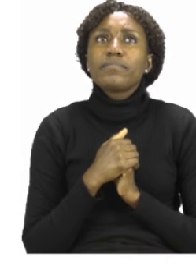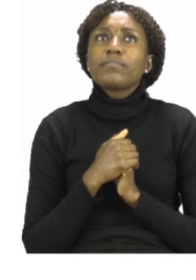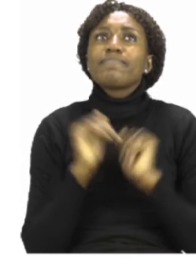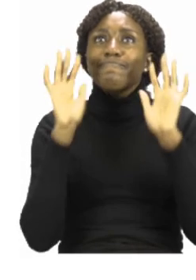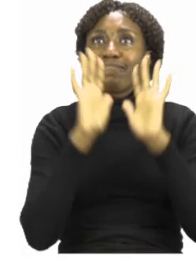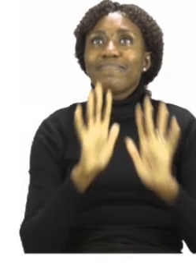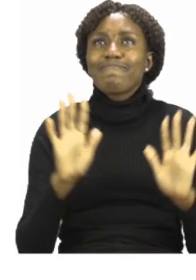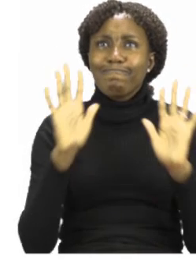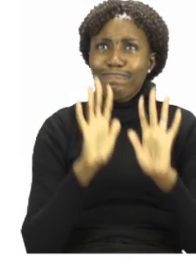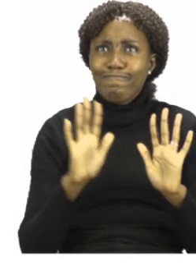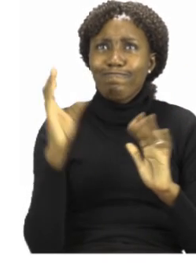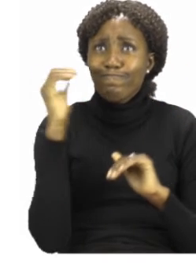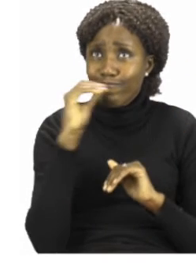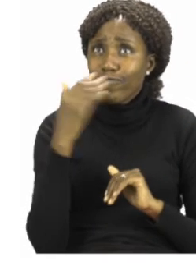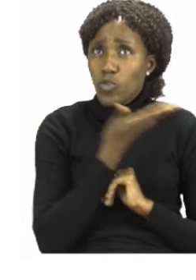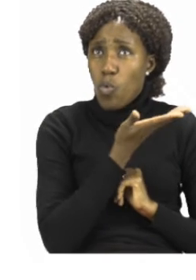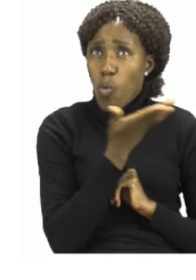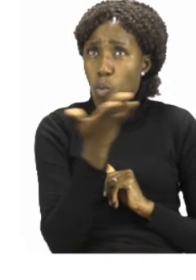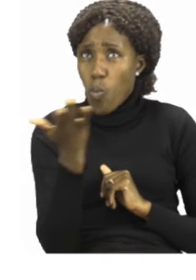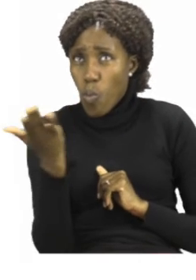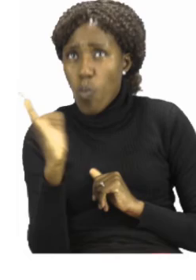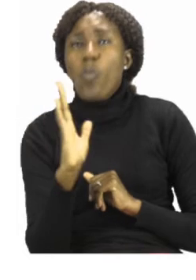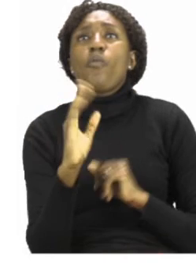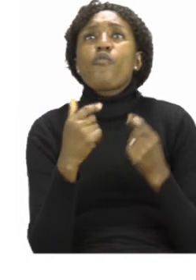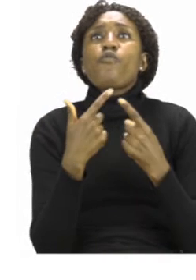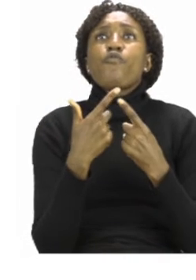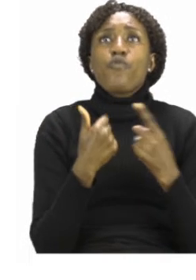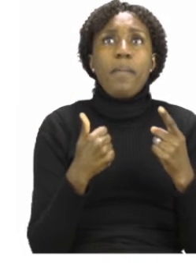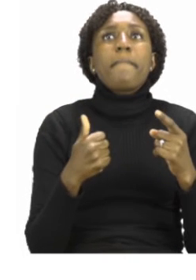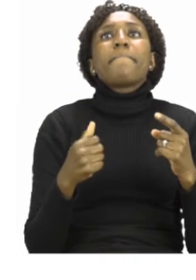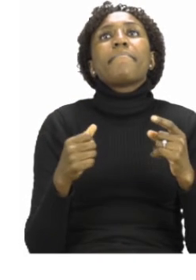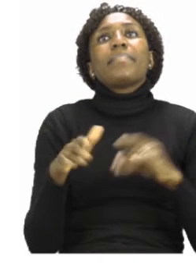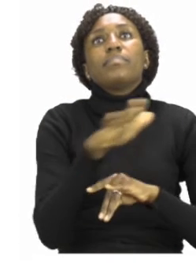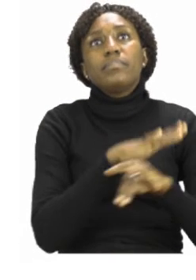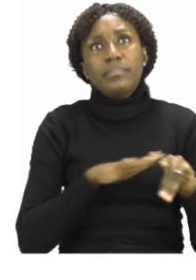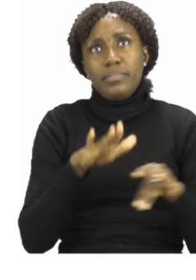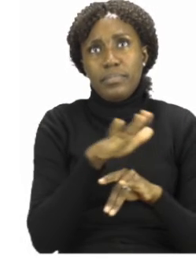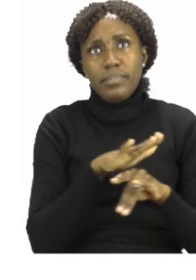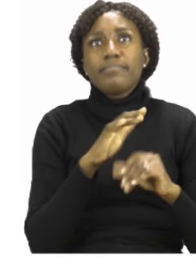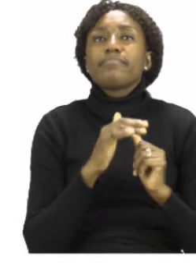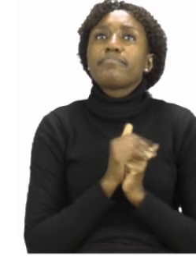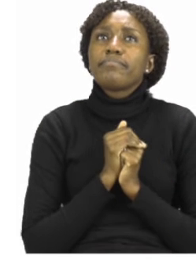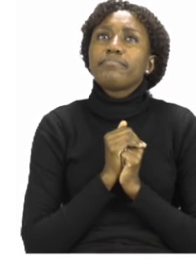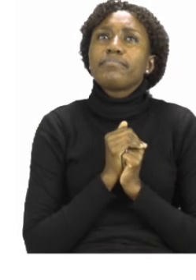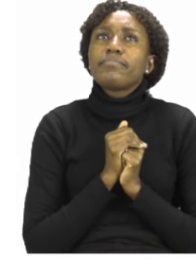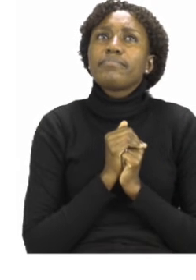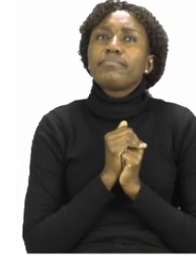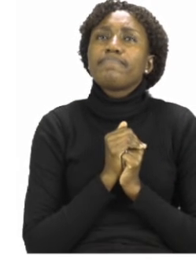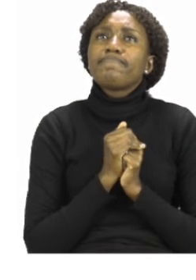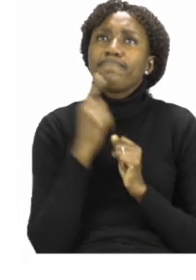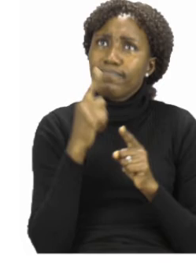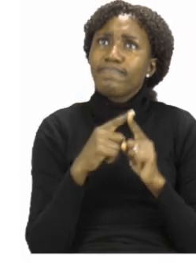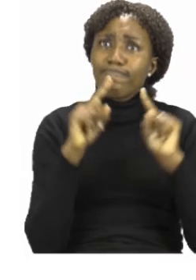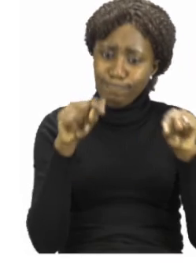color in all the products we get from farm animals. When they say products, they